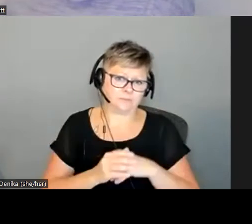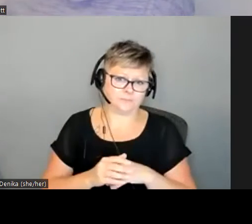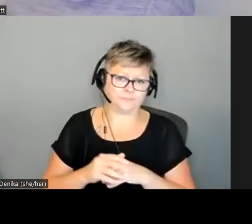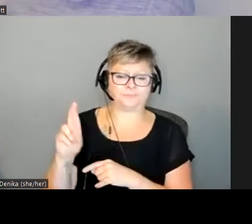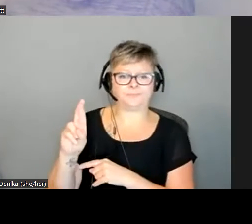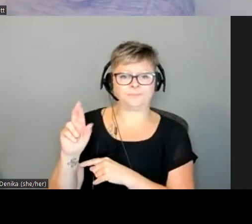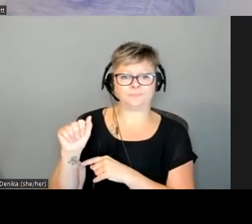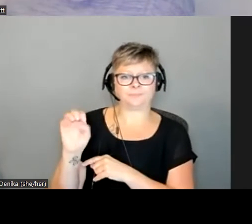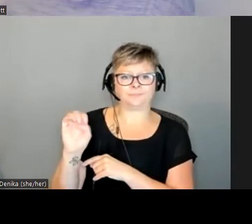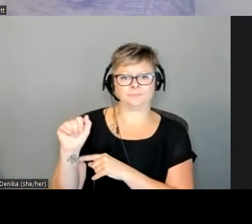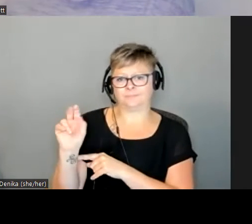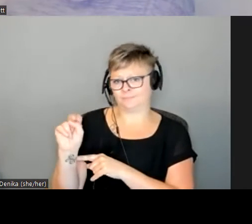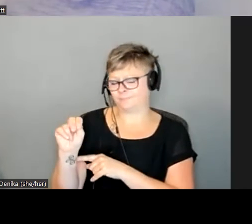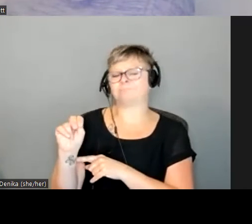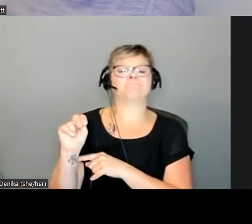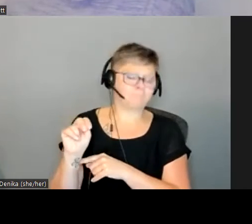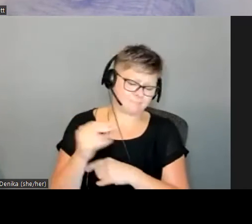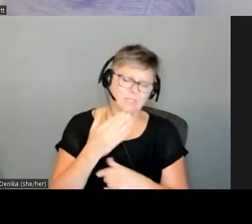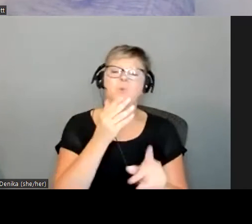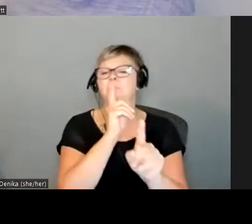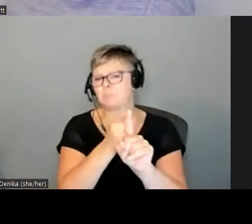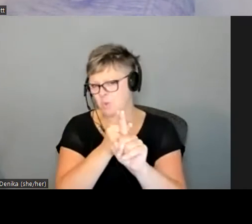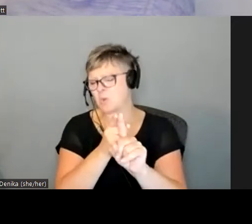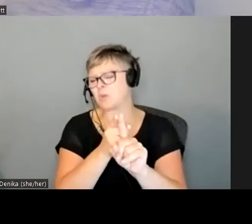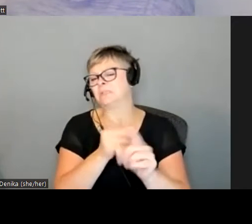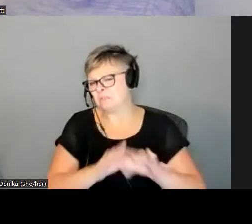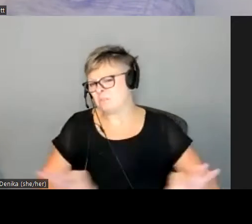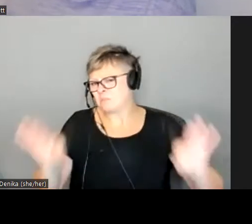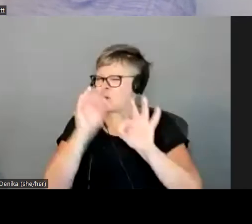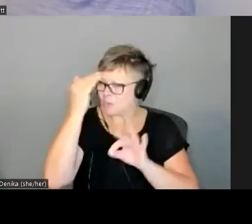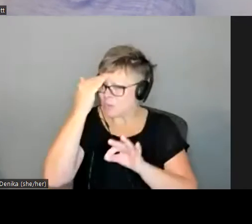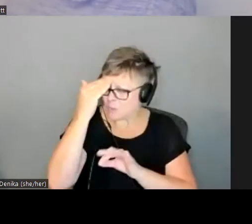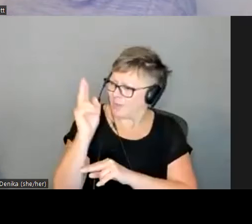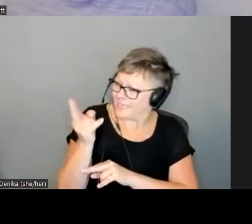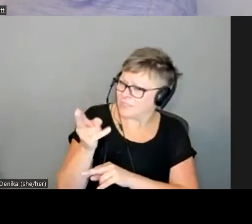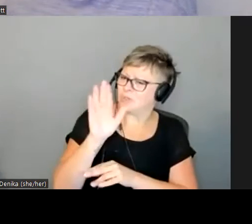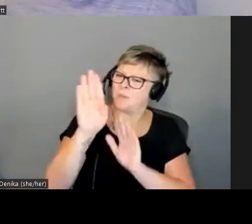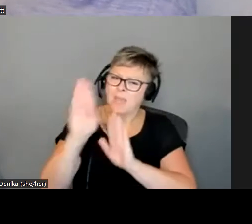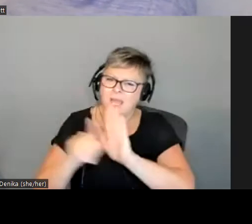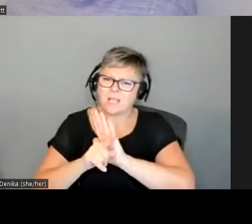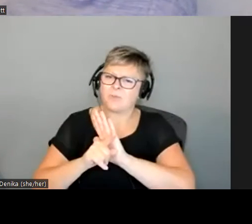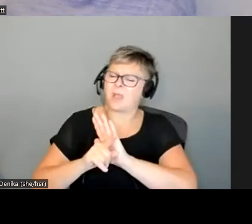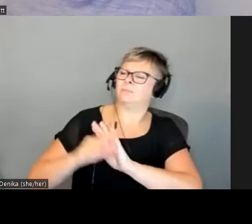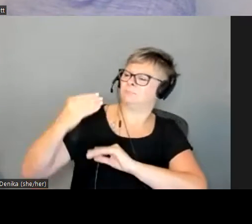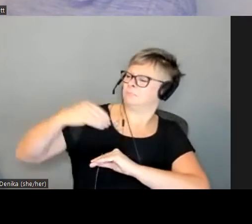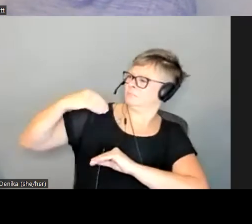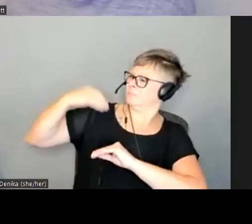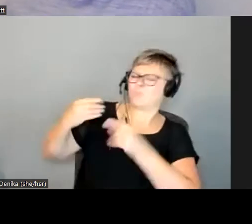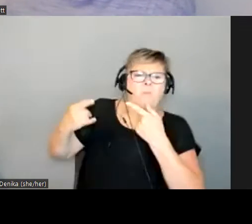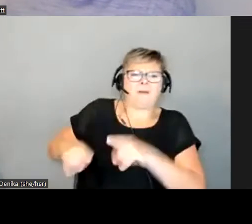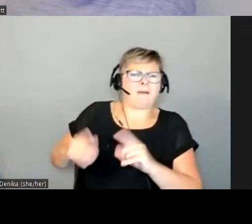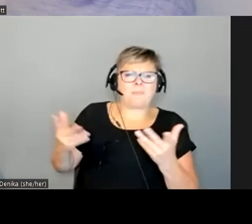good point around that education of knowing the history and understanding that. Similar to, you know, Marilyn and Angel, what they were saying